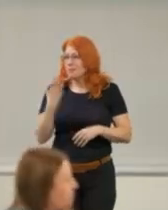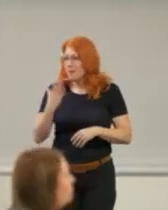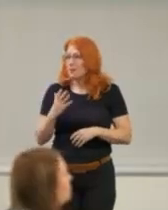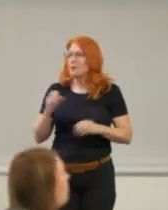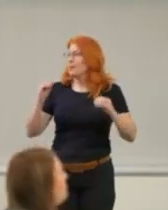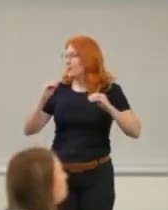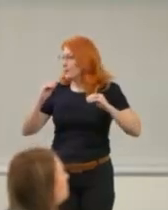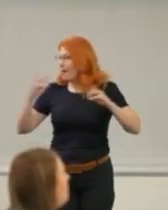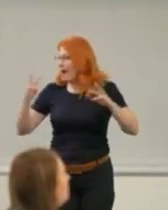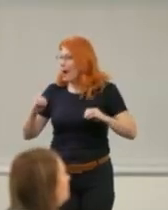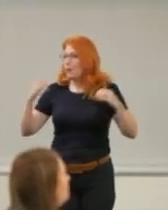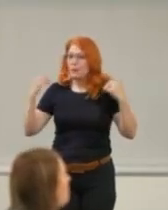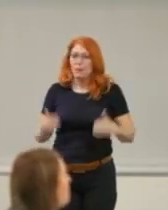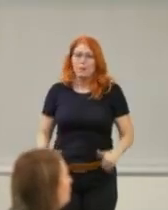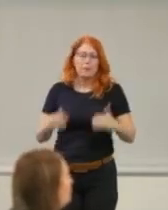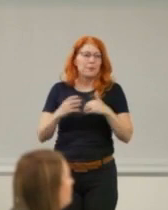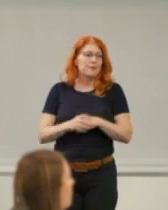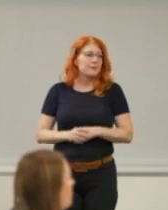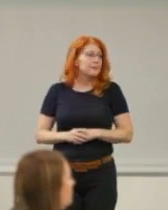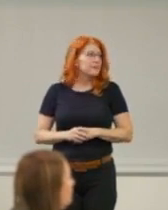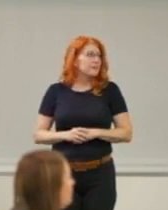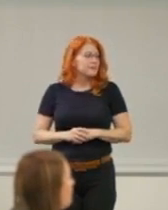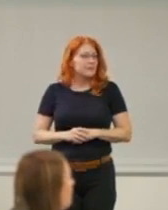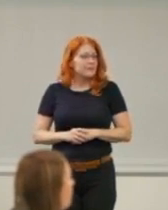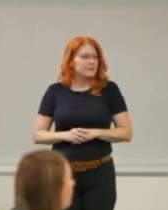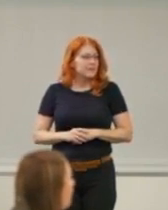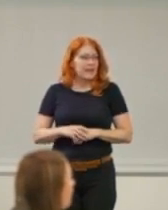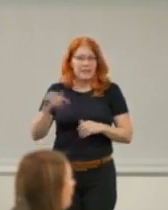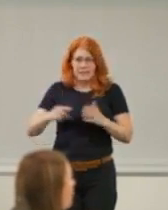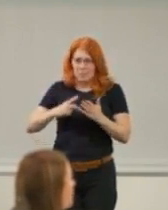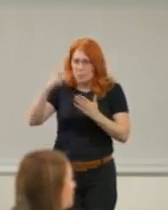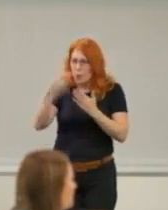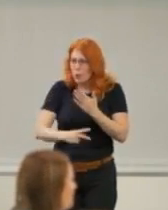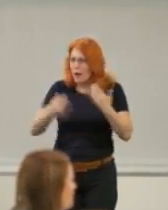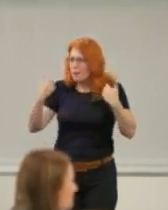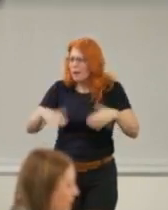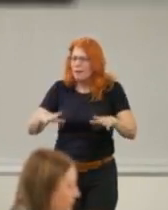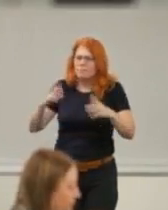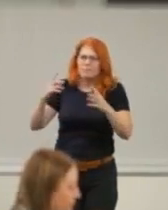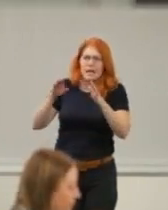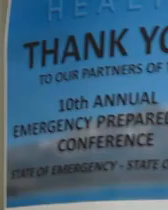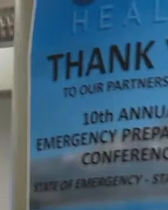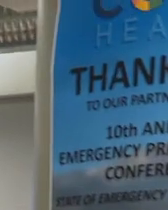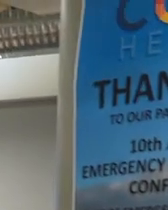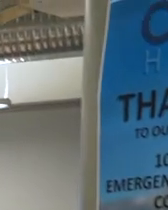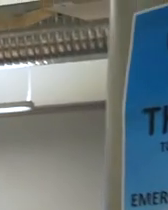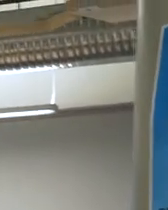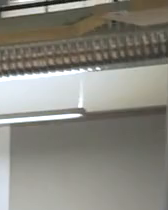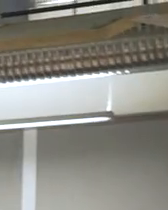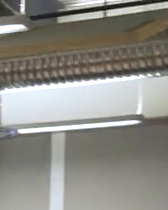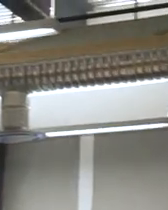wow. Wow as to where this program has gone in the last 10 years.